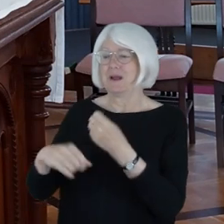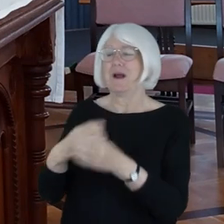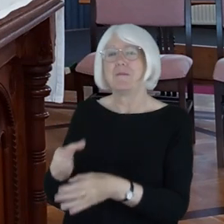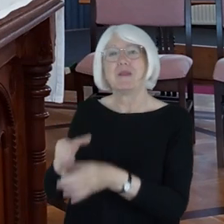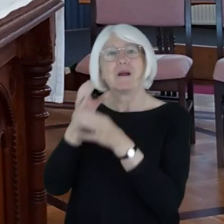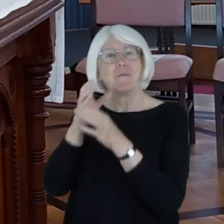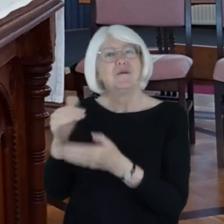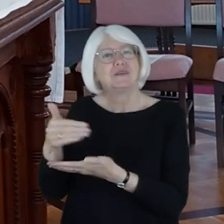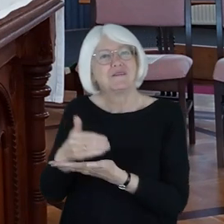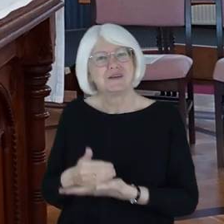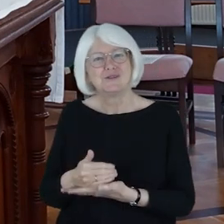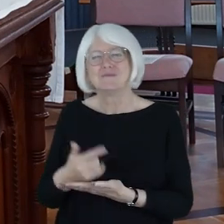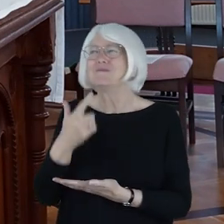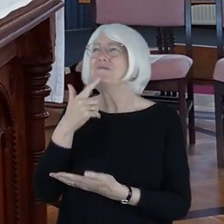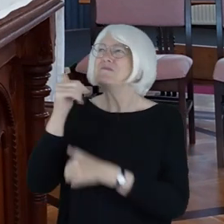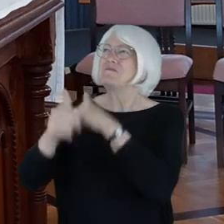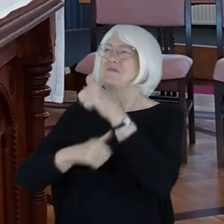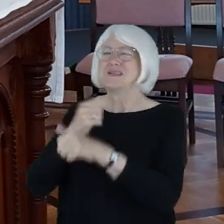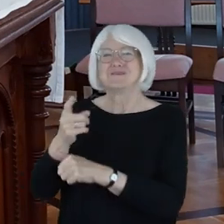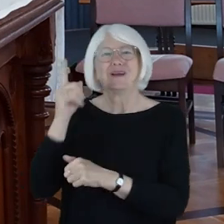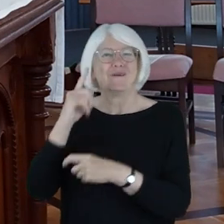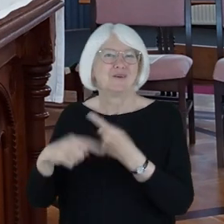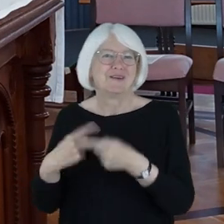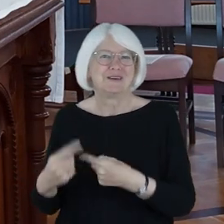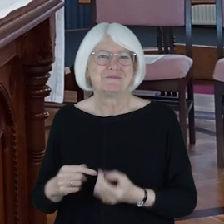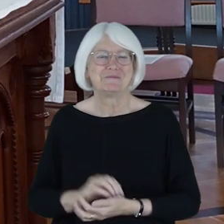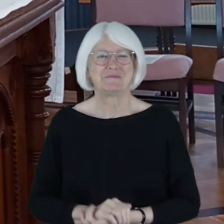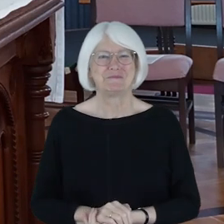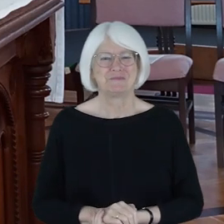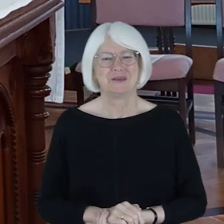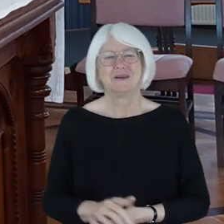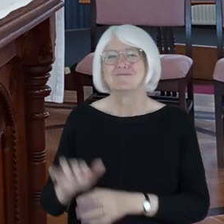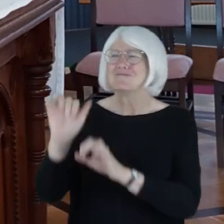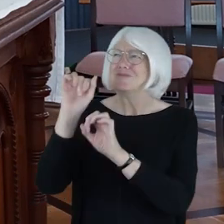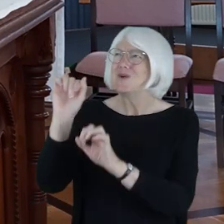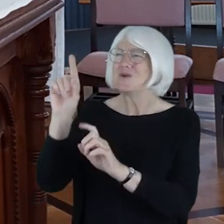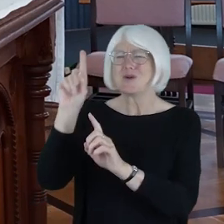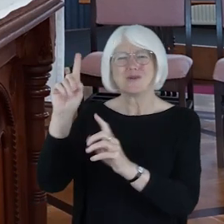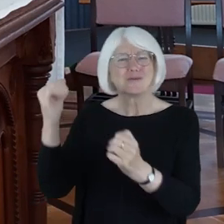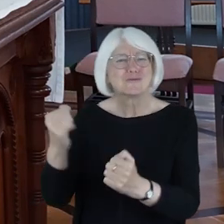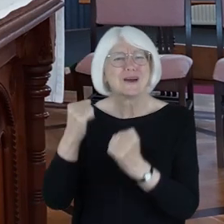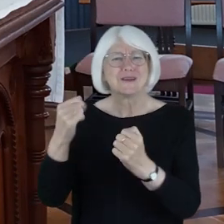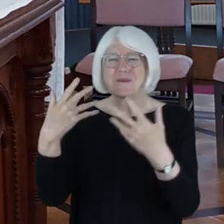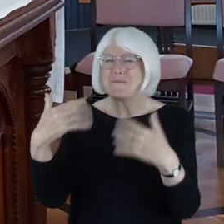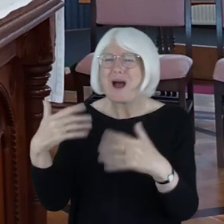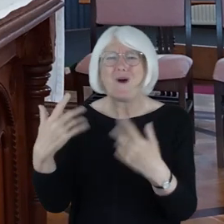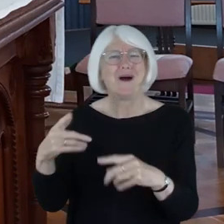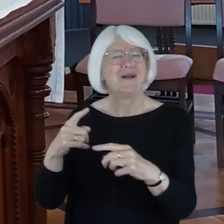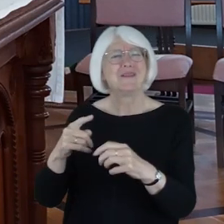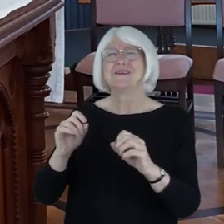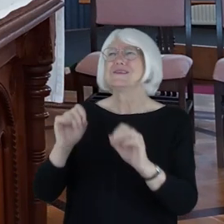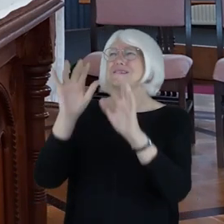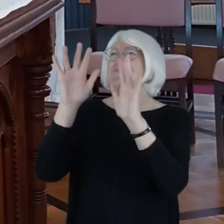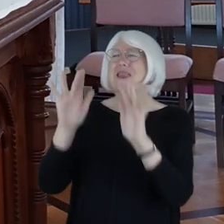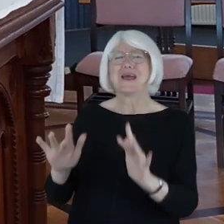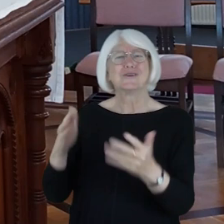salvation. Blessed be God forever. Yours, Lord, is the greatness, the power, the glory, the splendor,